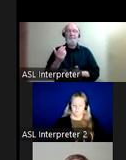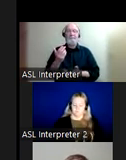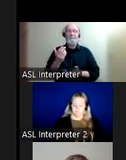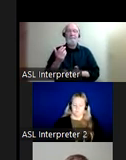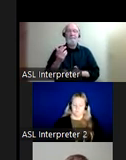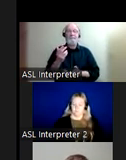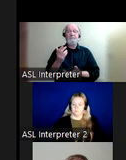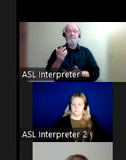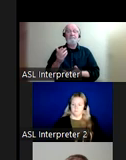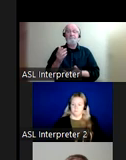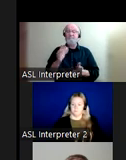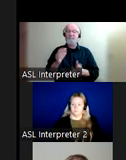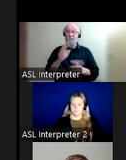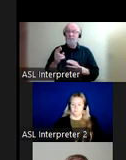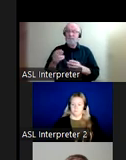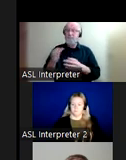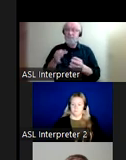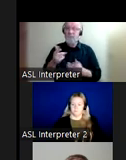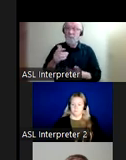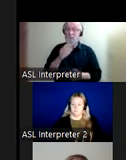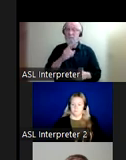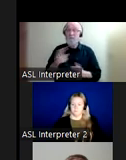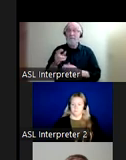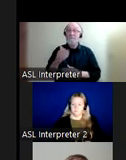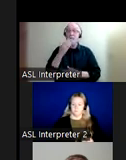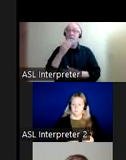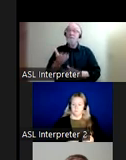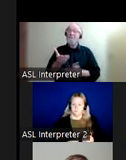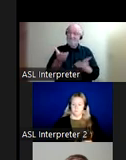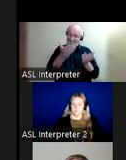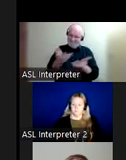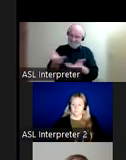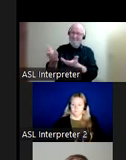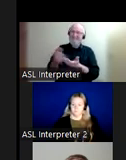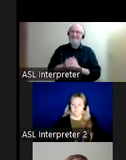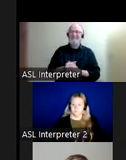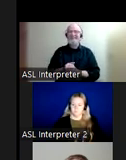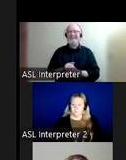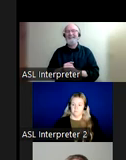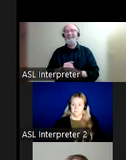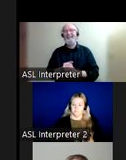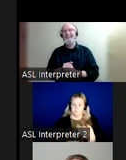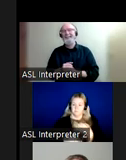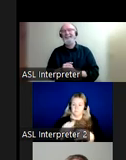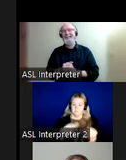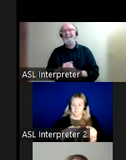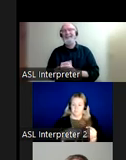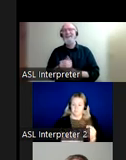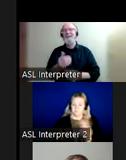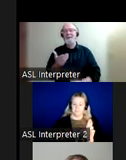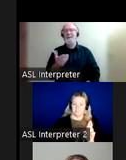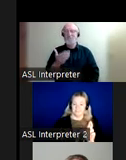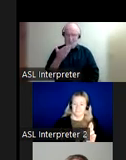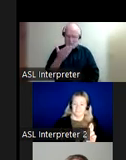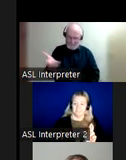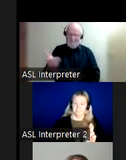in. Sometimes, depending on the branch that you see there, that some are presented